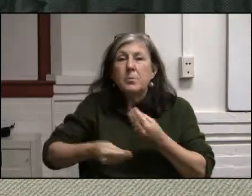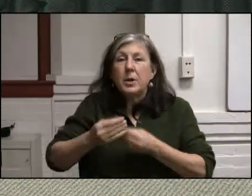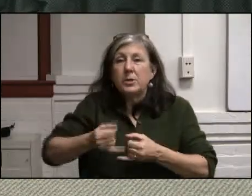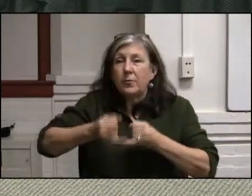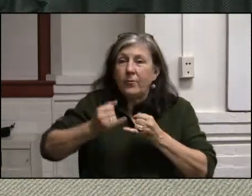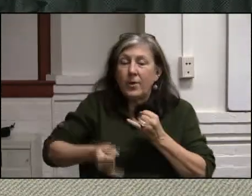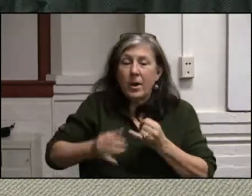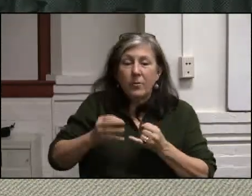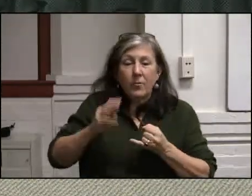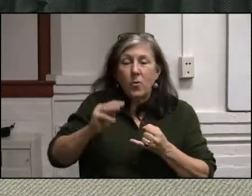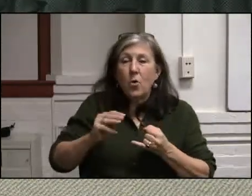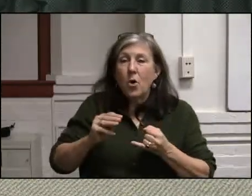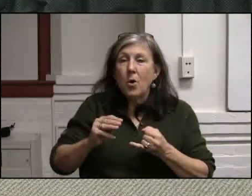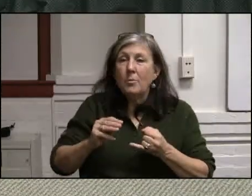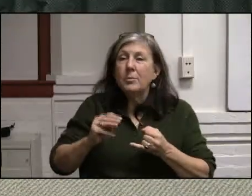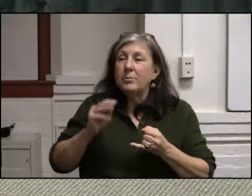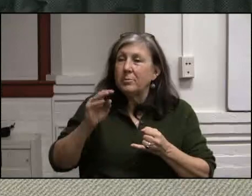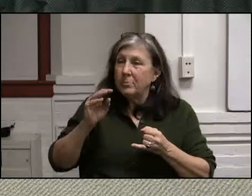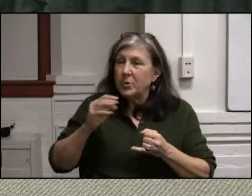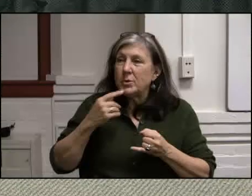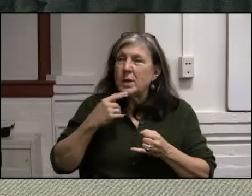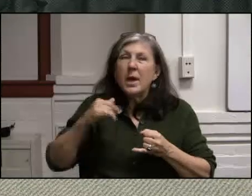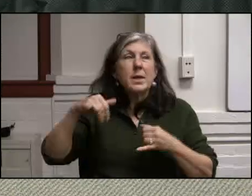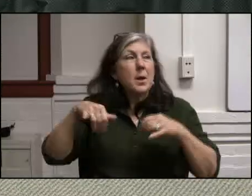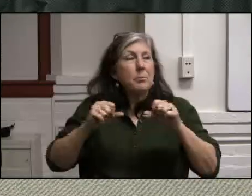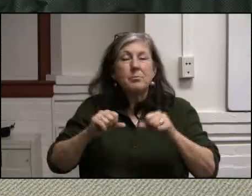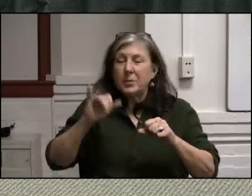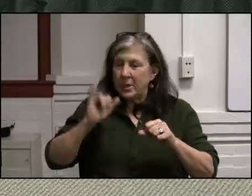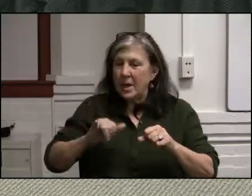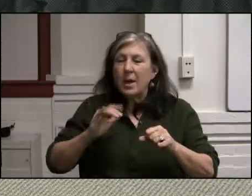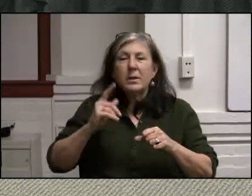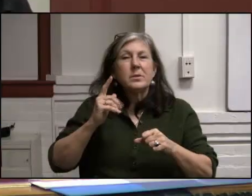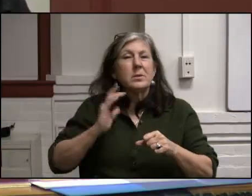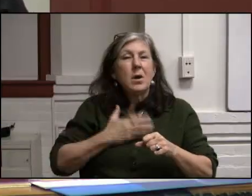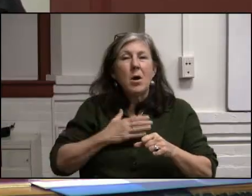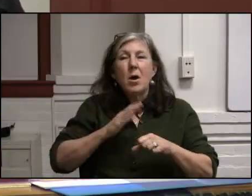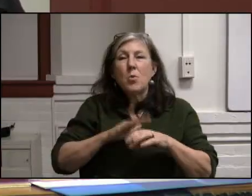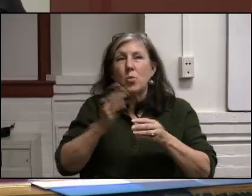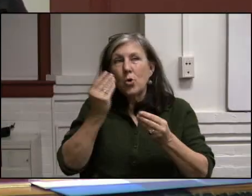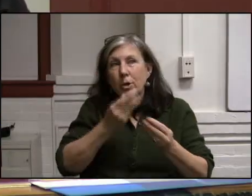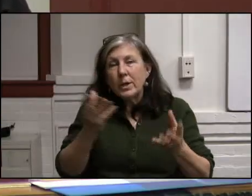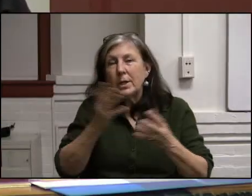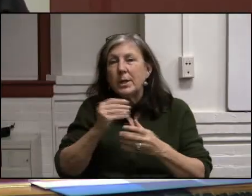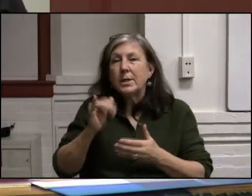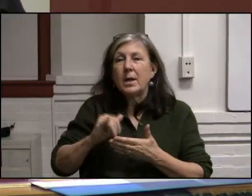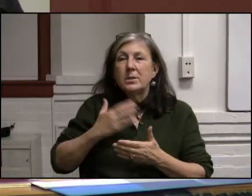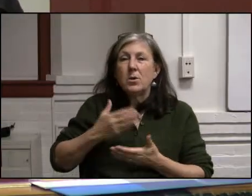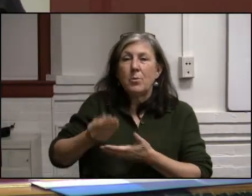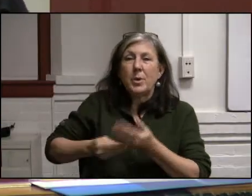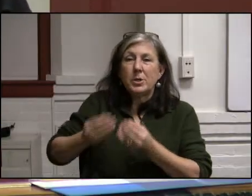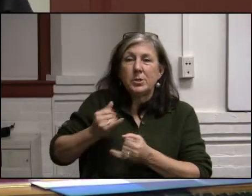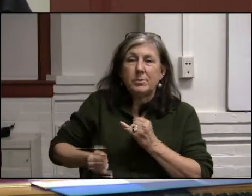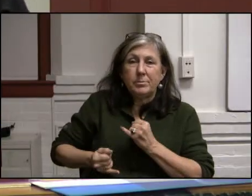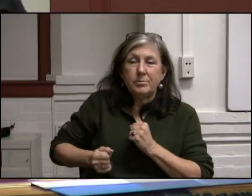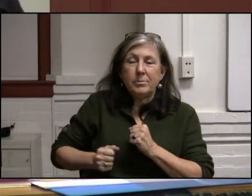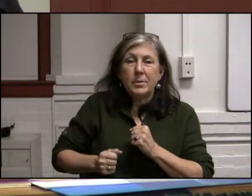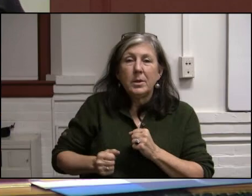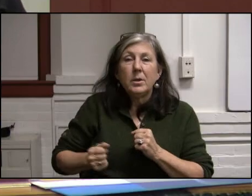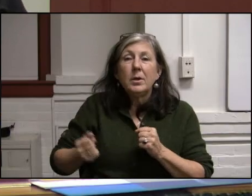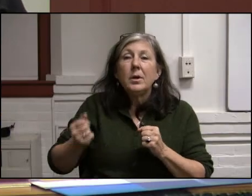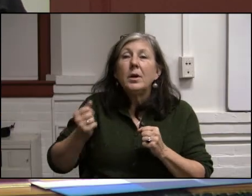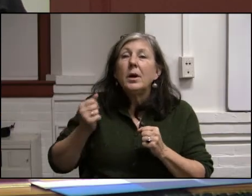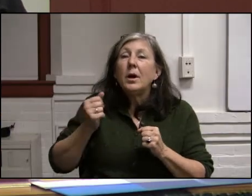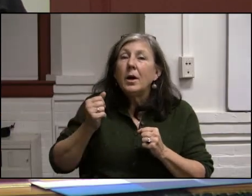form, and you say, yep, that's our warning and that's our budget. Or you do final tweaking if necessary. But if we don't get to where